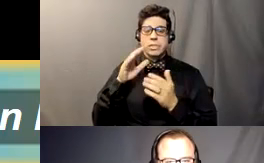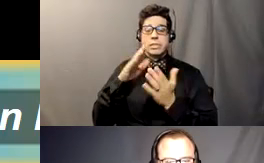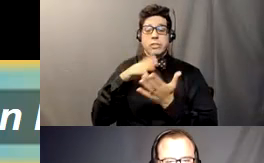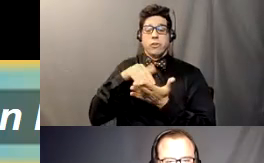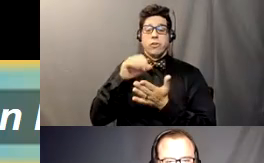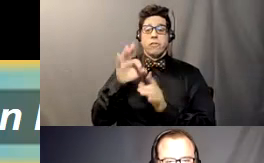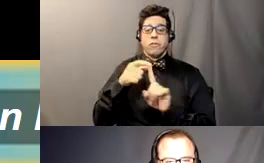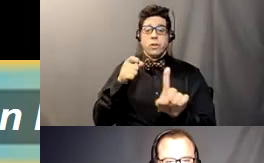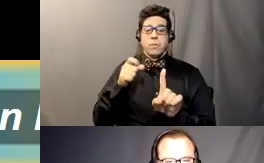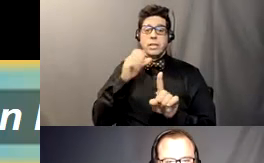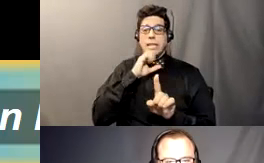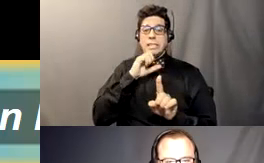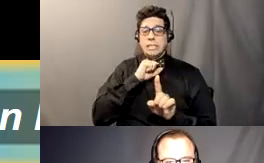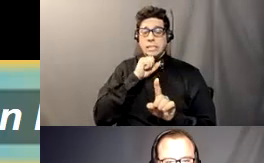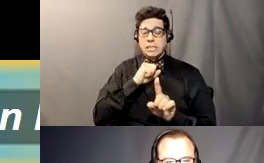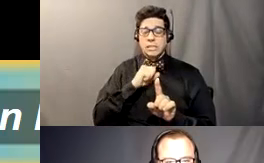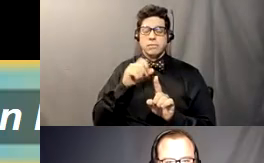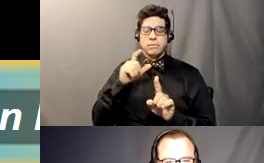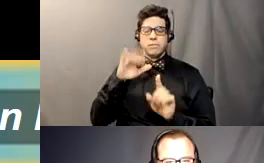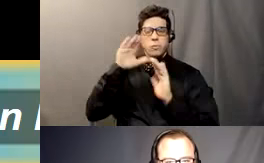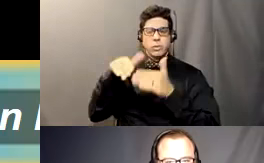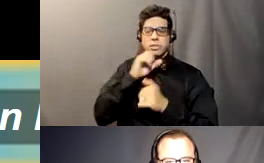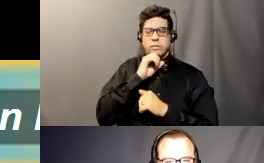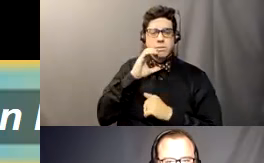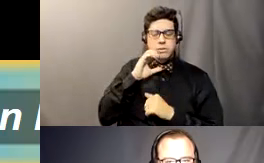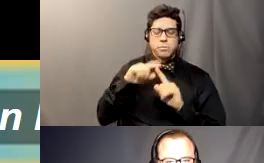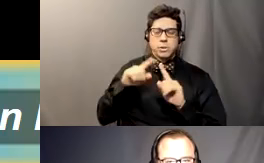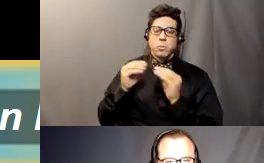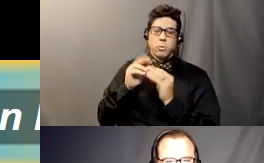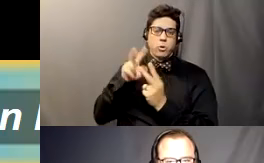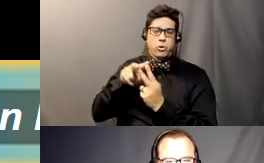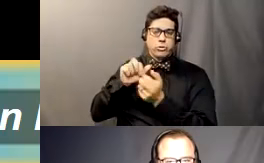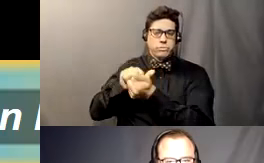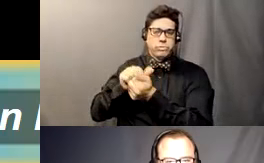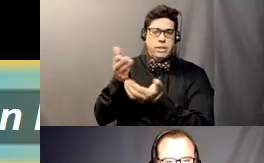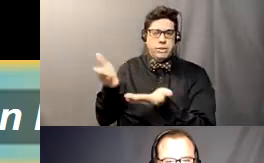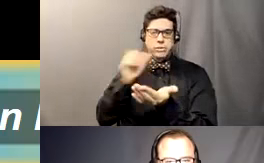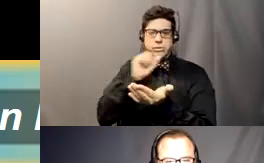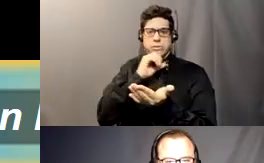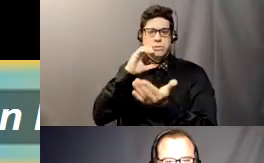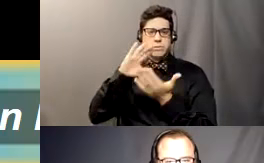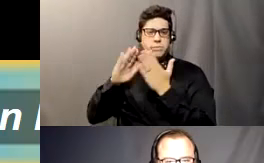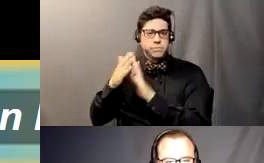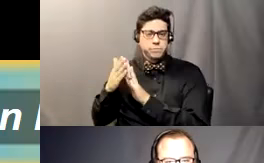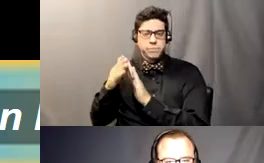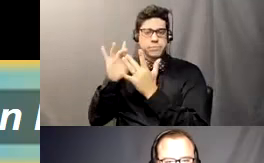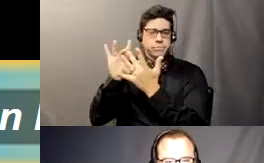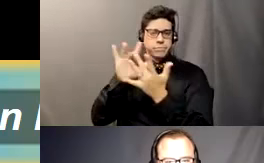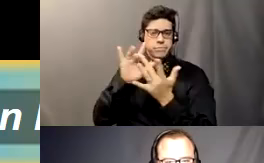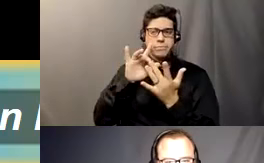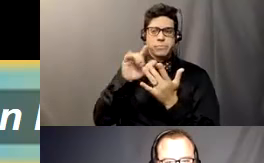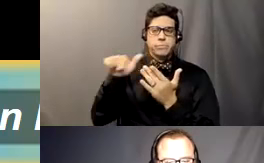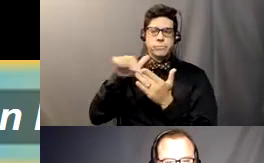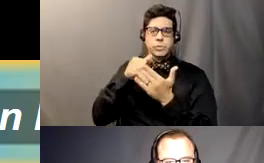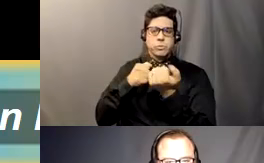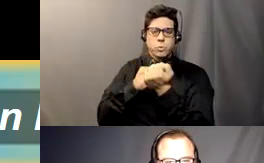is usually on the senior community. So more partners in the senior community, reaching out to support group leaders